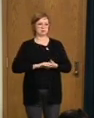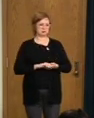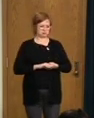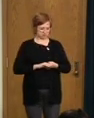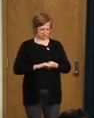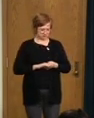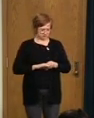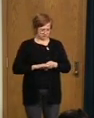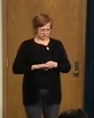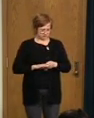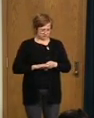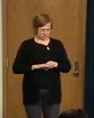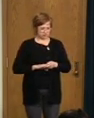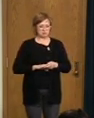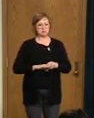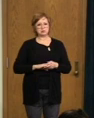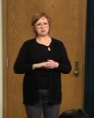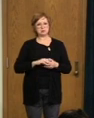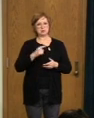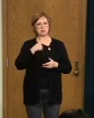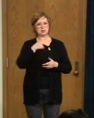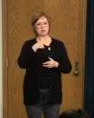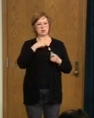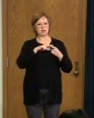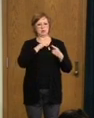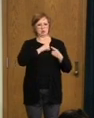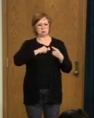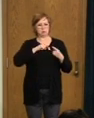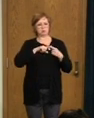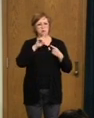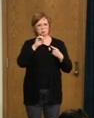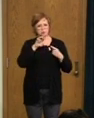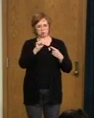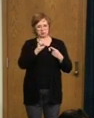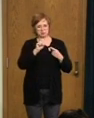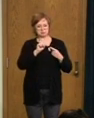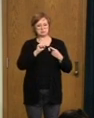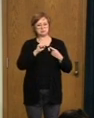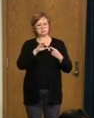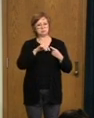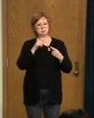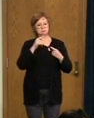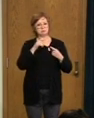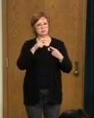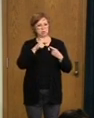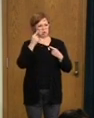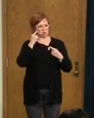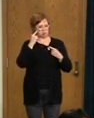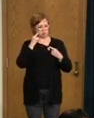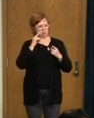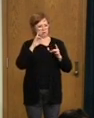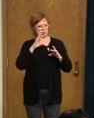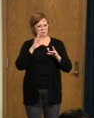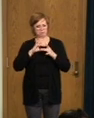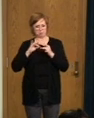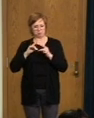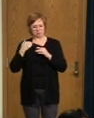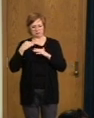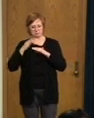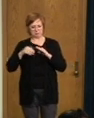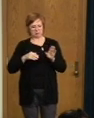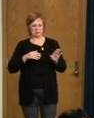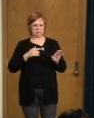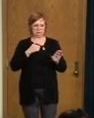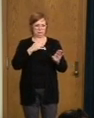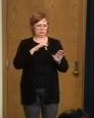Well, just to say my condolences and apologies to Dr. Shahab for having heard what he had to hear on the weekend. I would also like